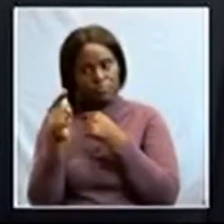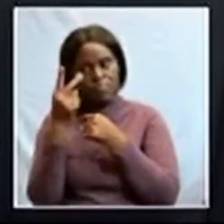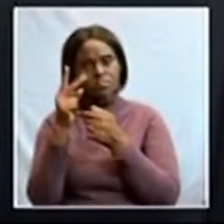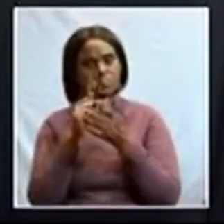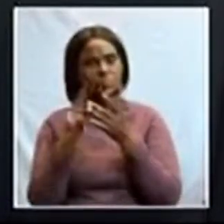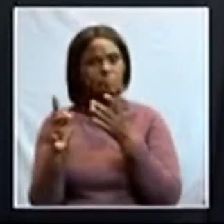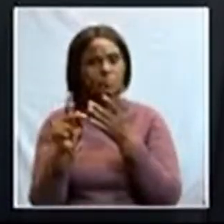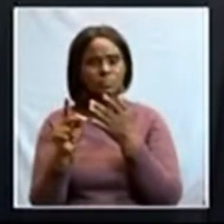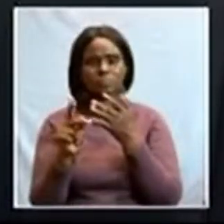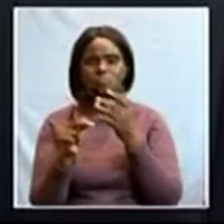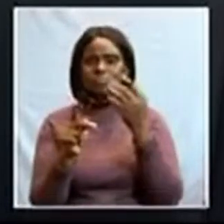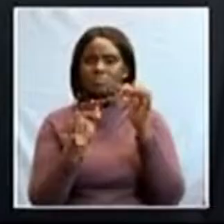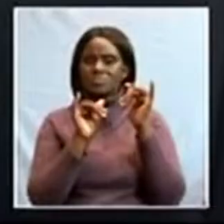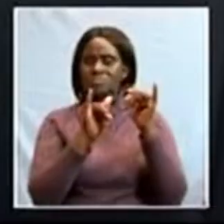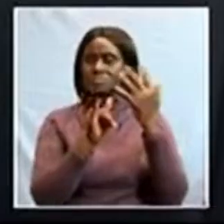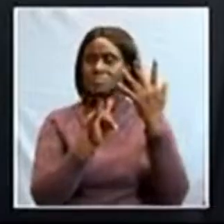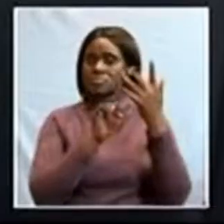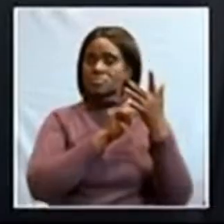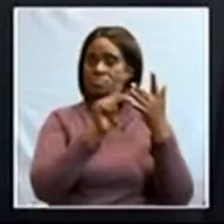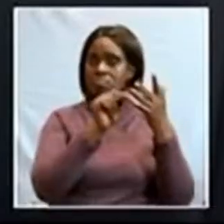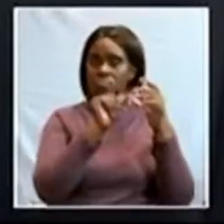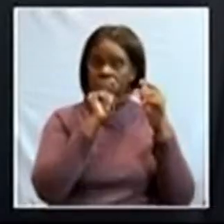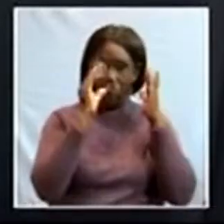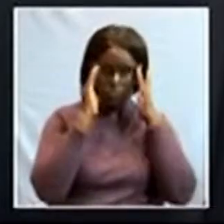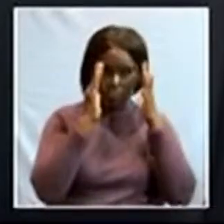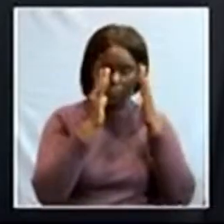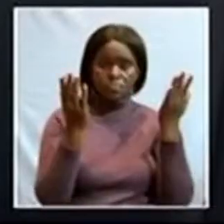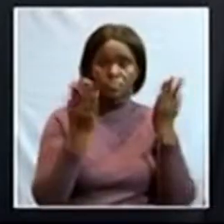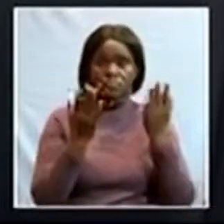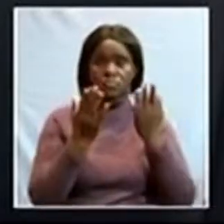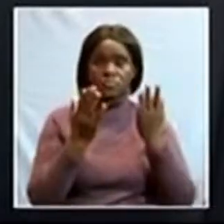weeks remains 5 weeks unattended to.